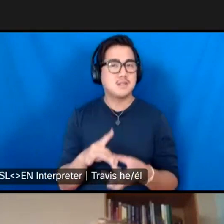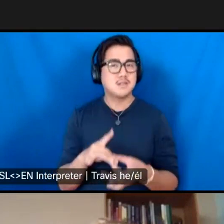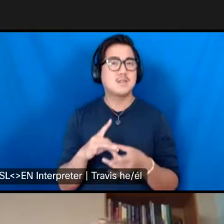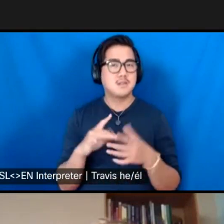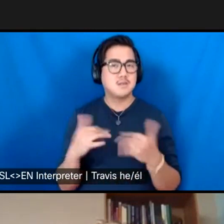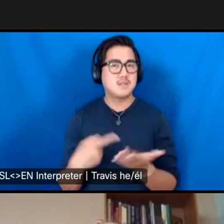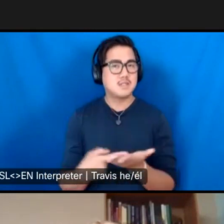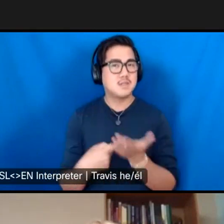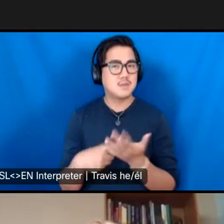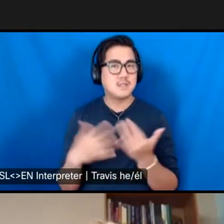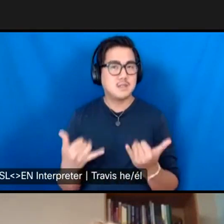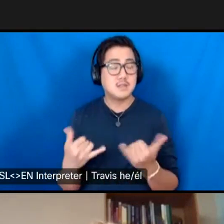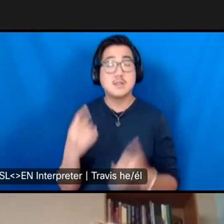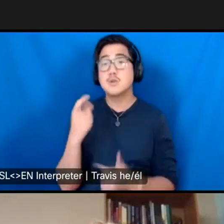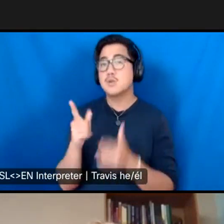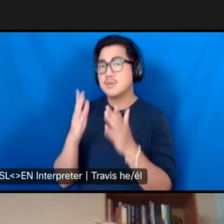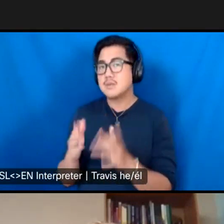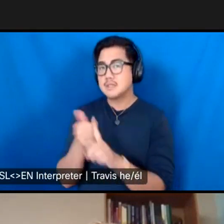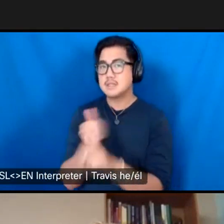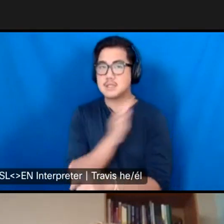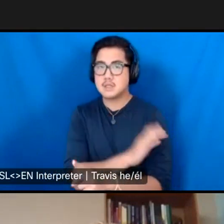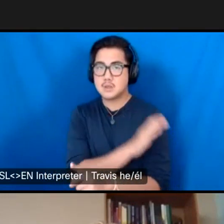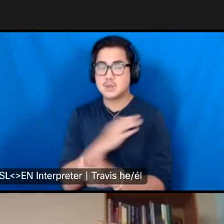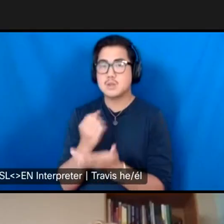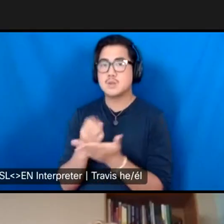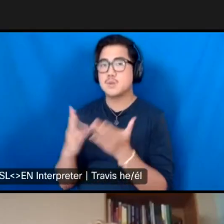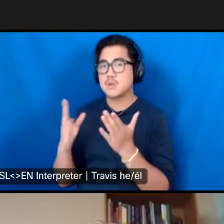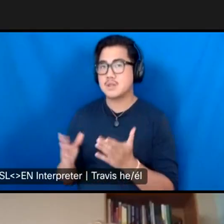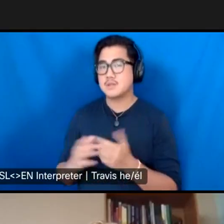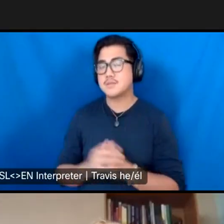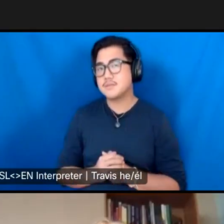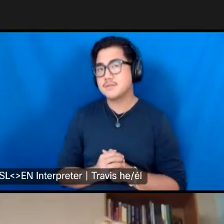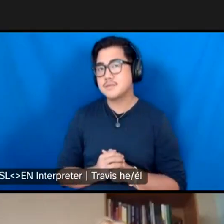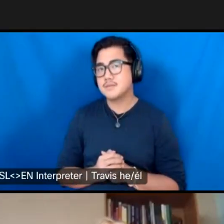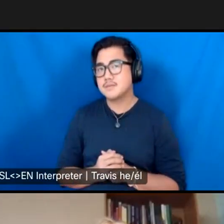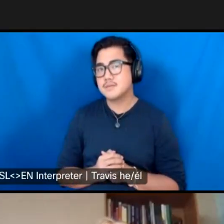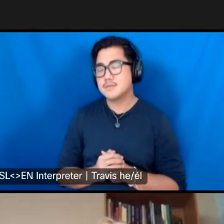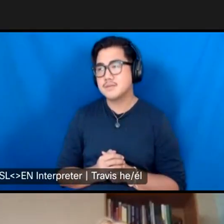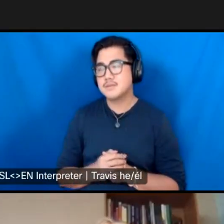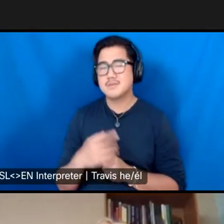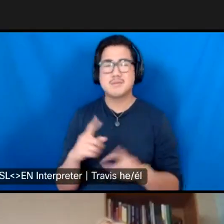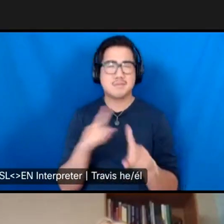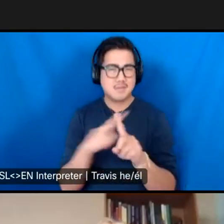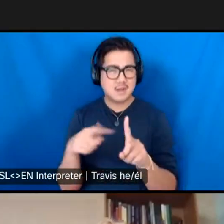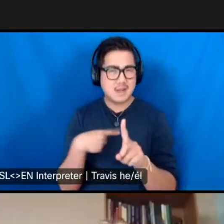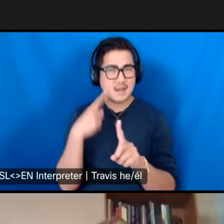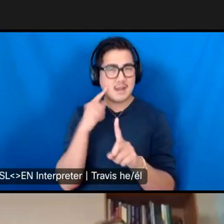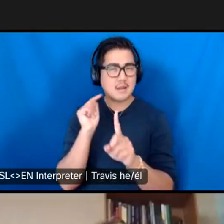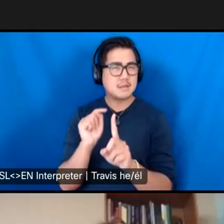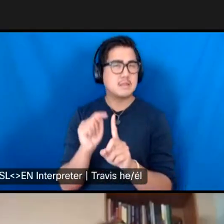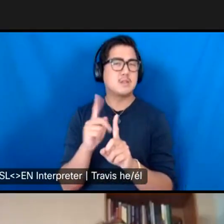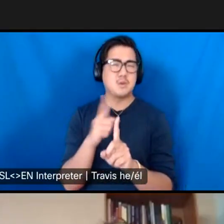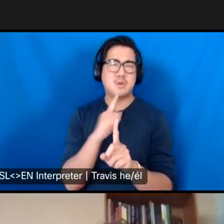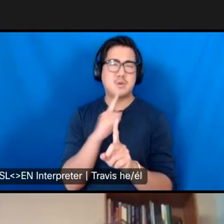who's asking the question is a clinical social worker, but I think we can say that this applies across kind of